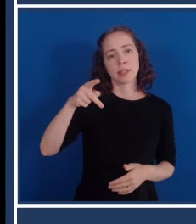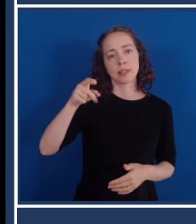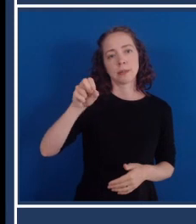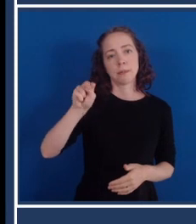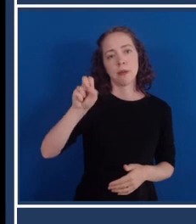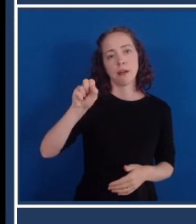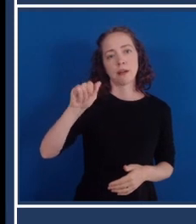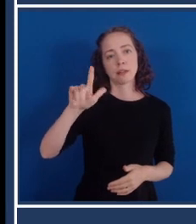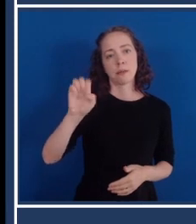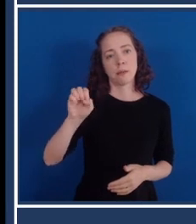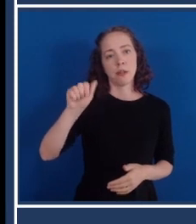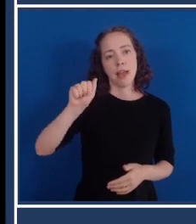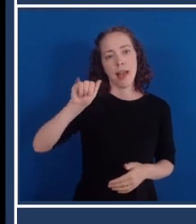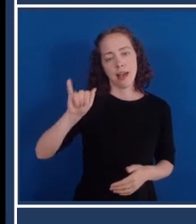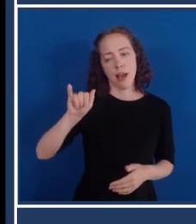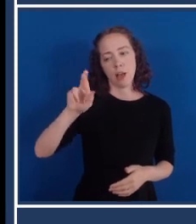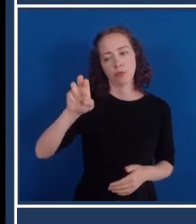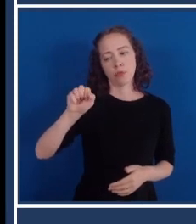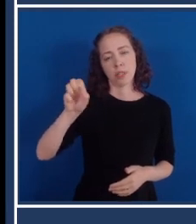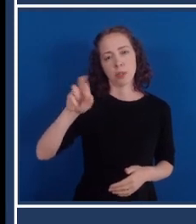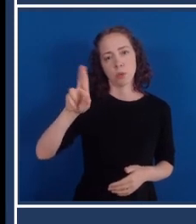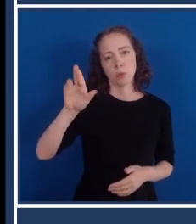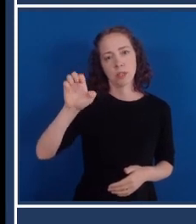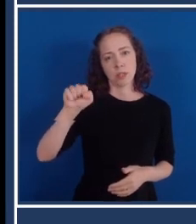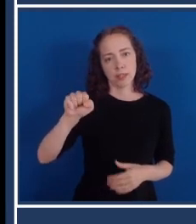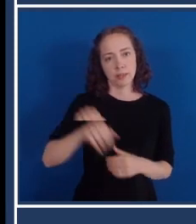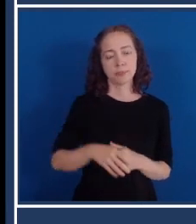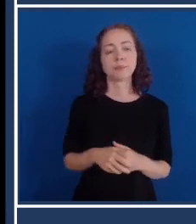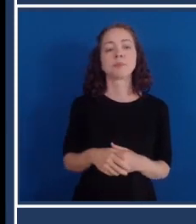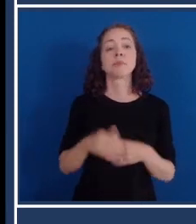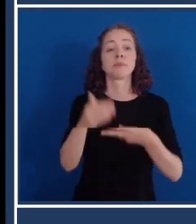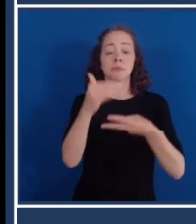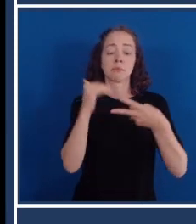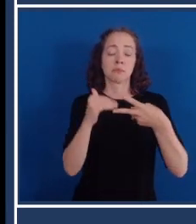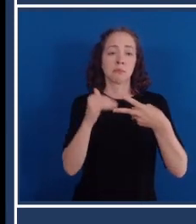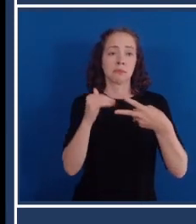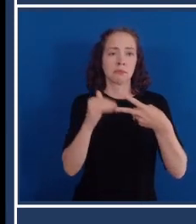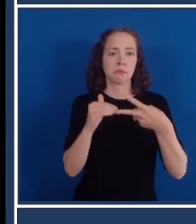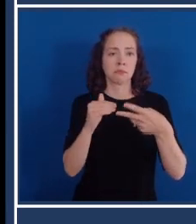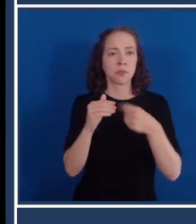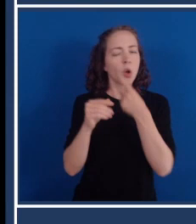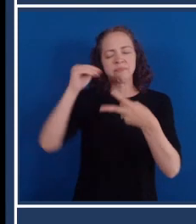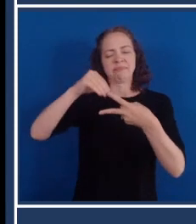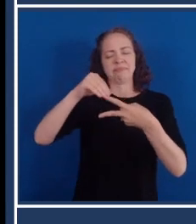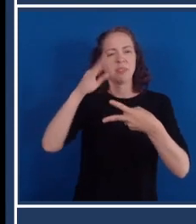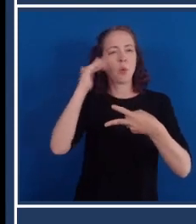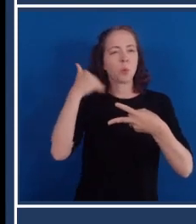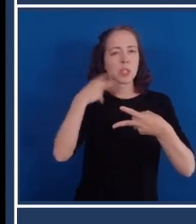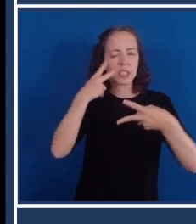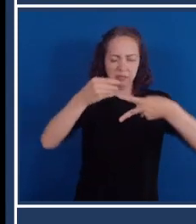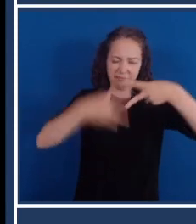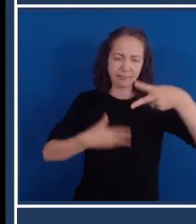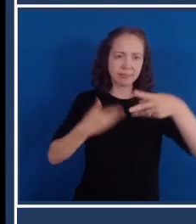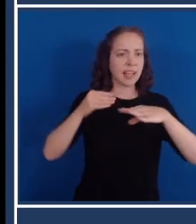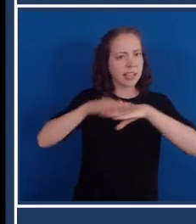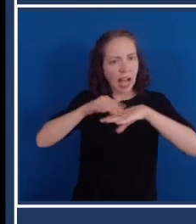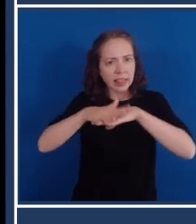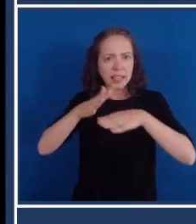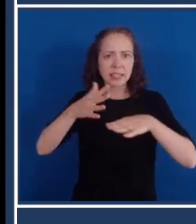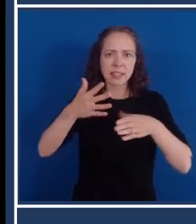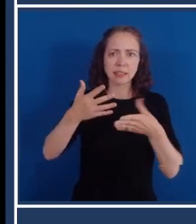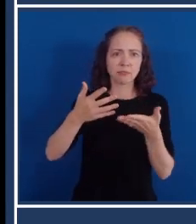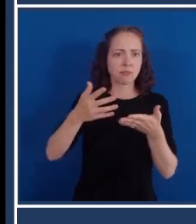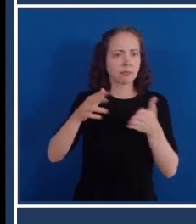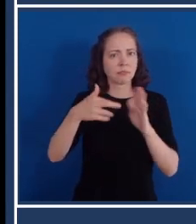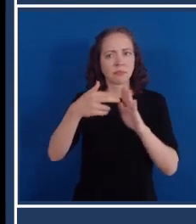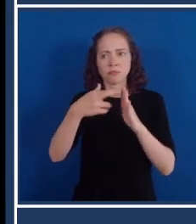you'll find a range of guidelines, links to our tools. You'll find a research collection, you'll